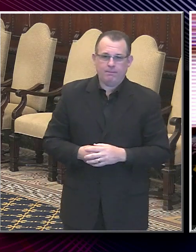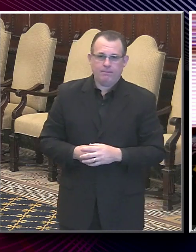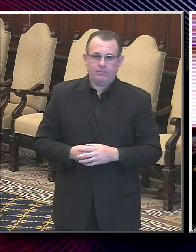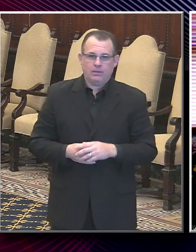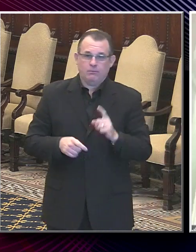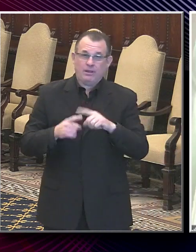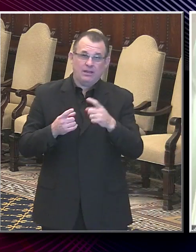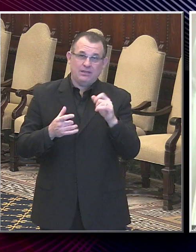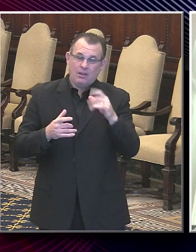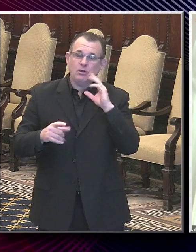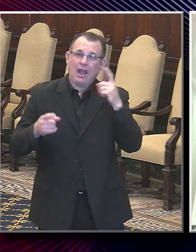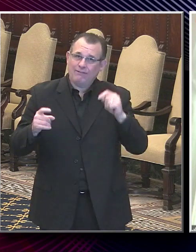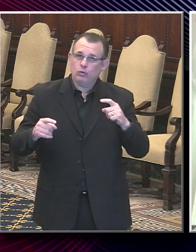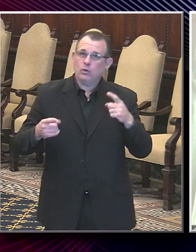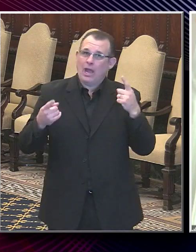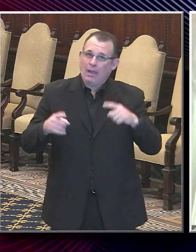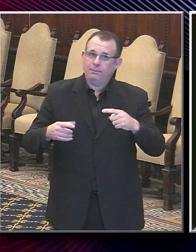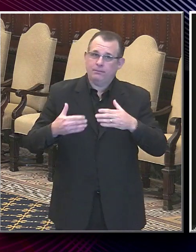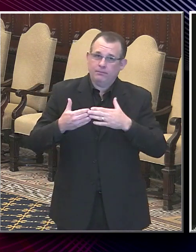Thank you so much.